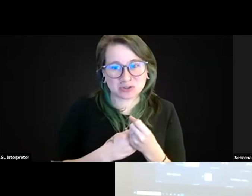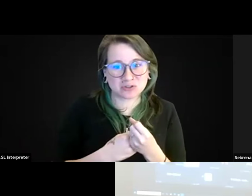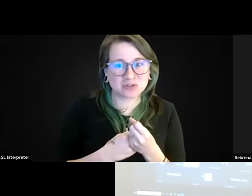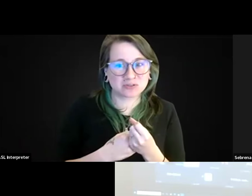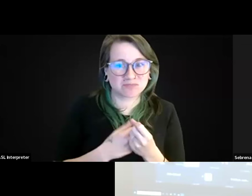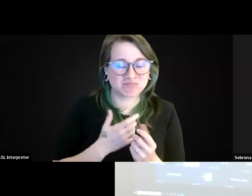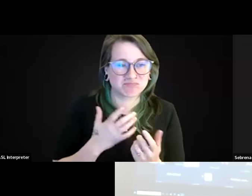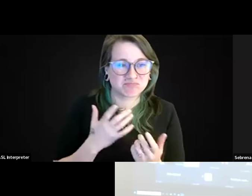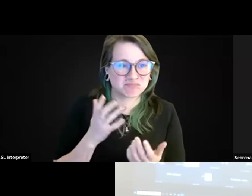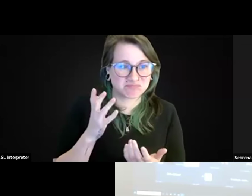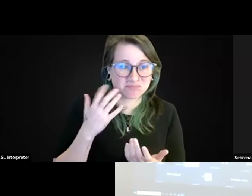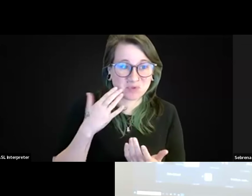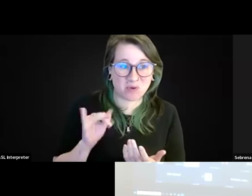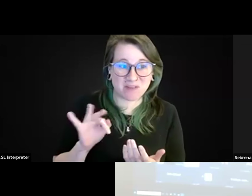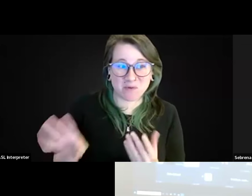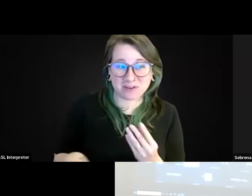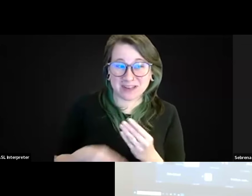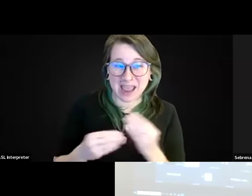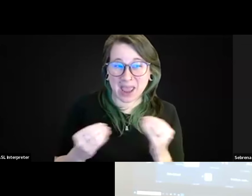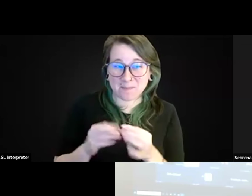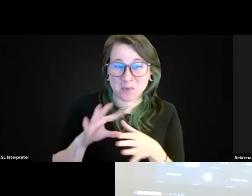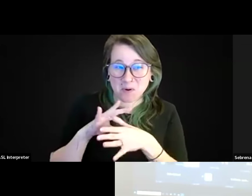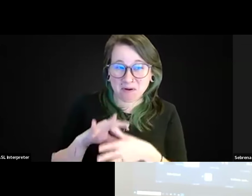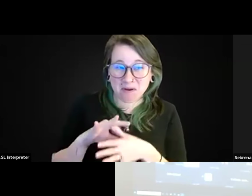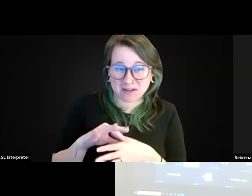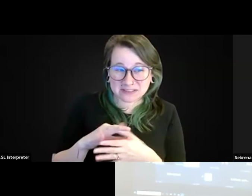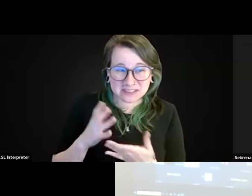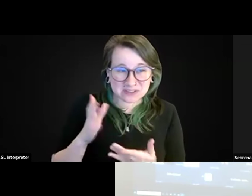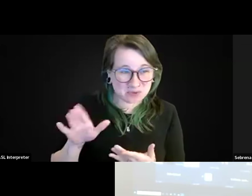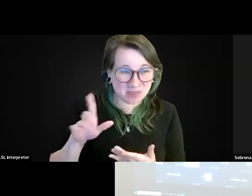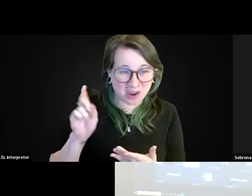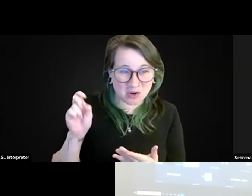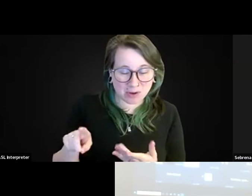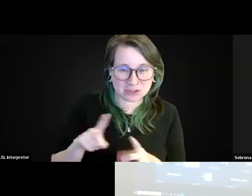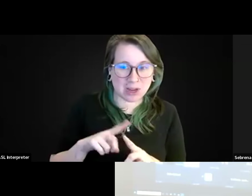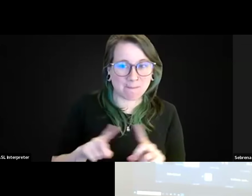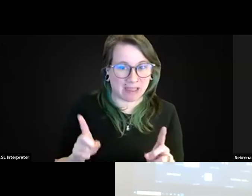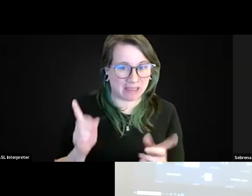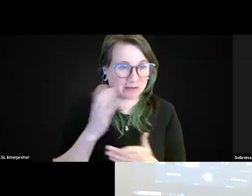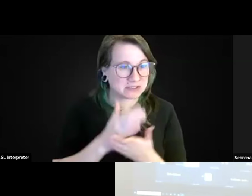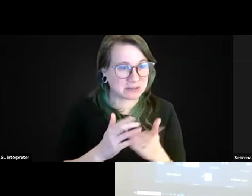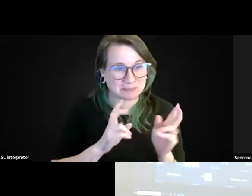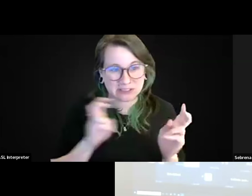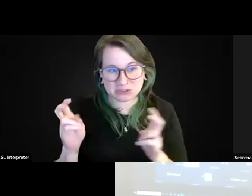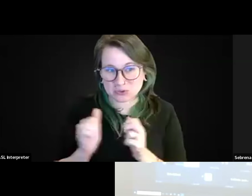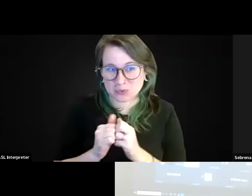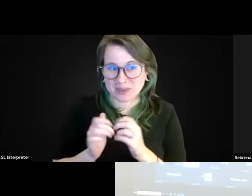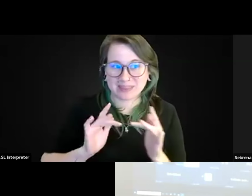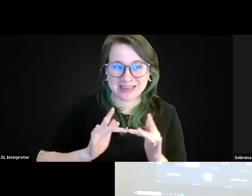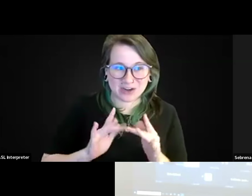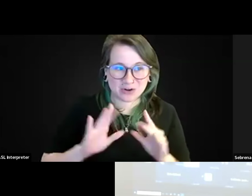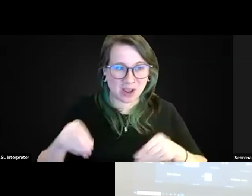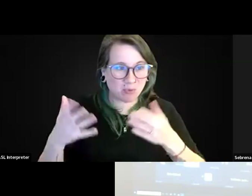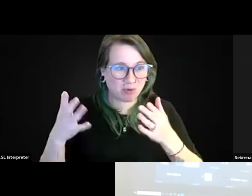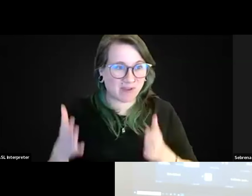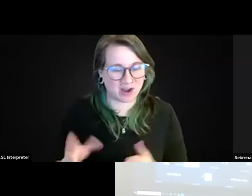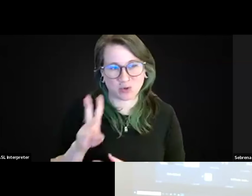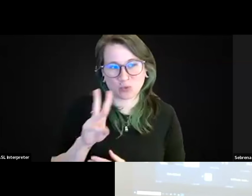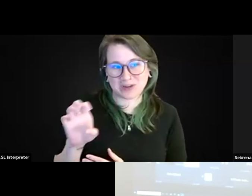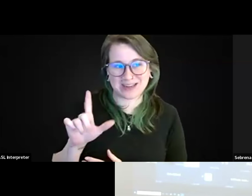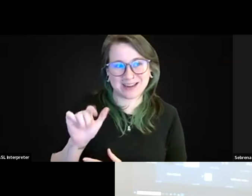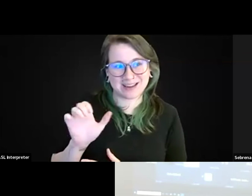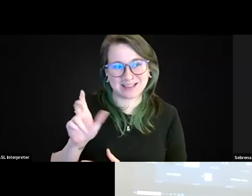to add more context to that question, but there is something about WeLink, and maybe this is something we